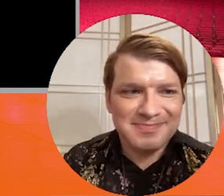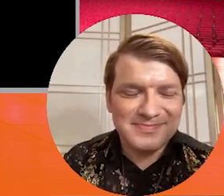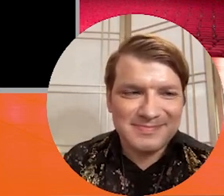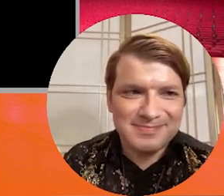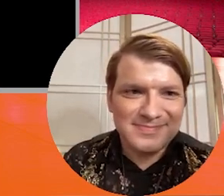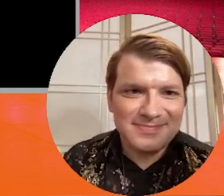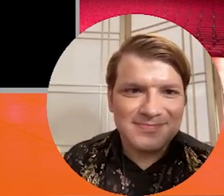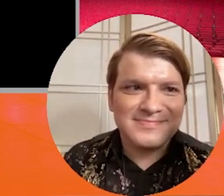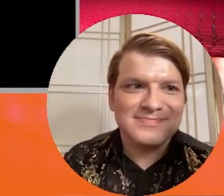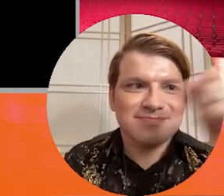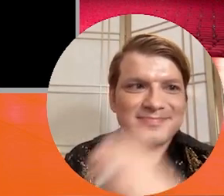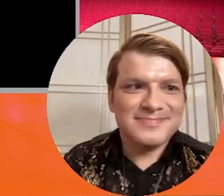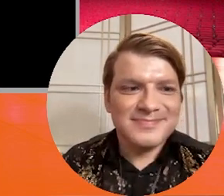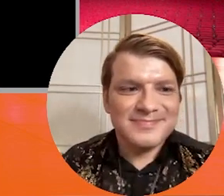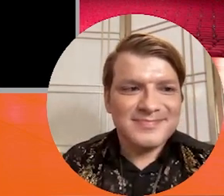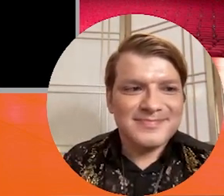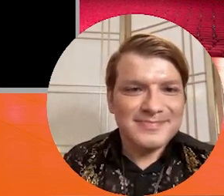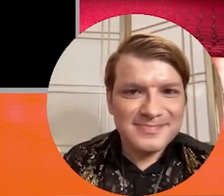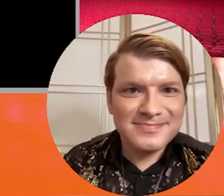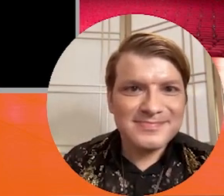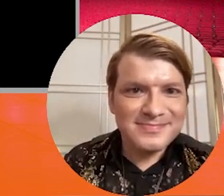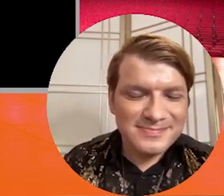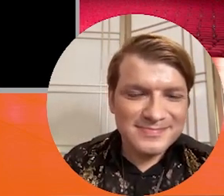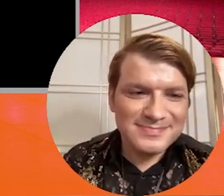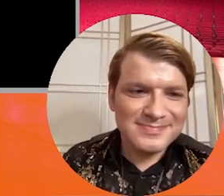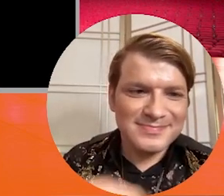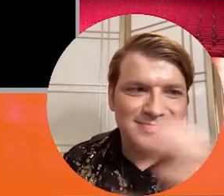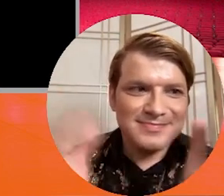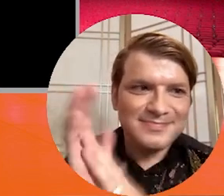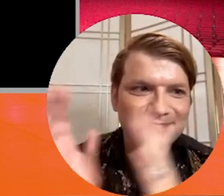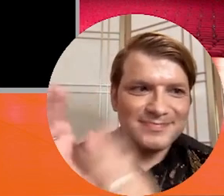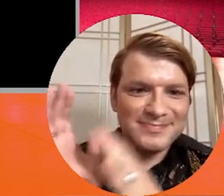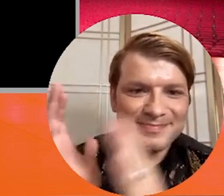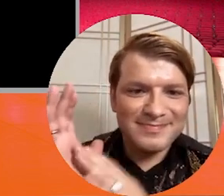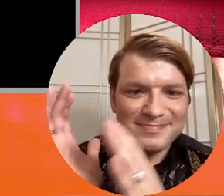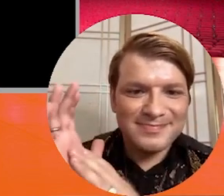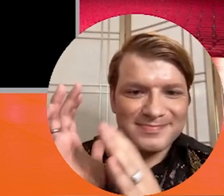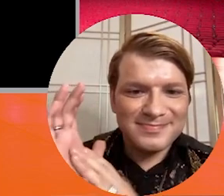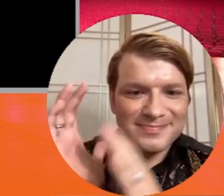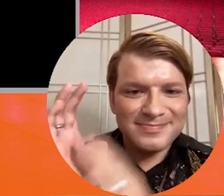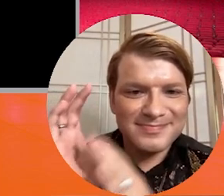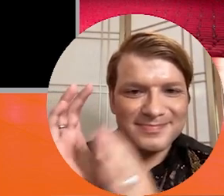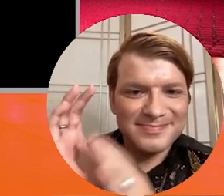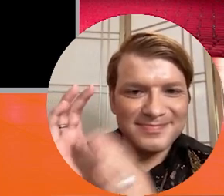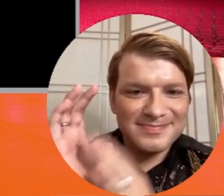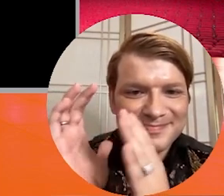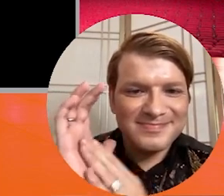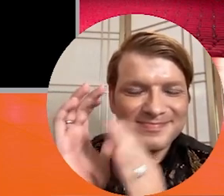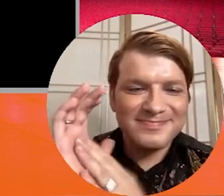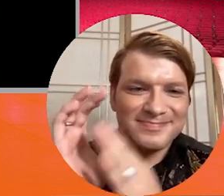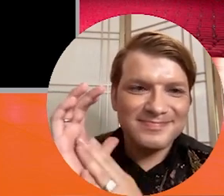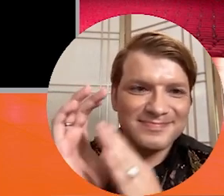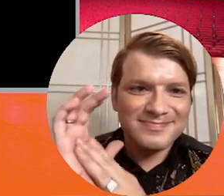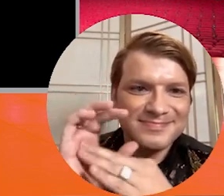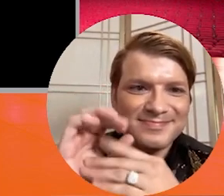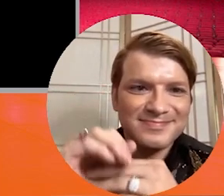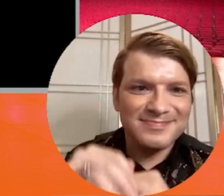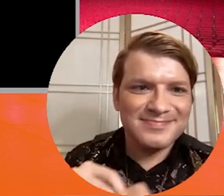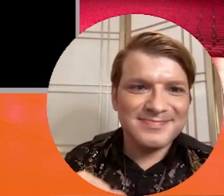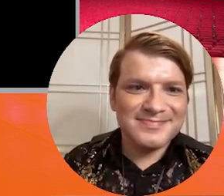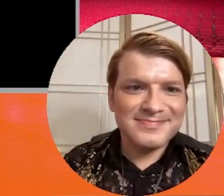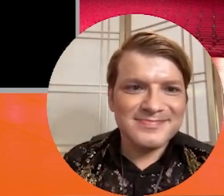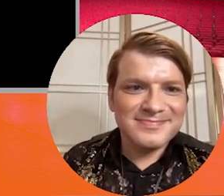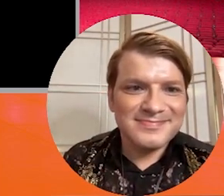to subscribe to society's toxic standards. Like, so I started like these support groups and these rallies to empower women